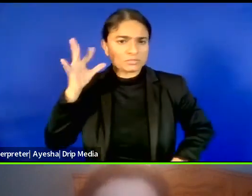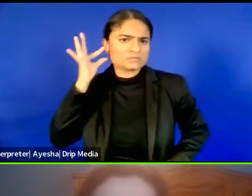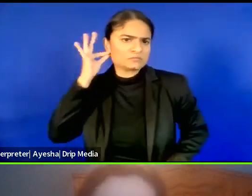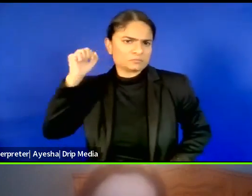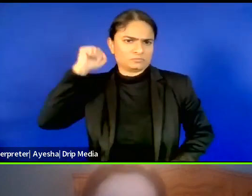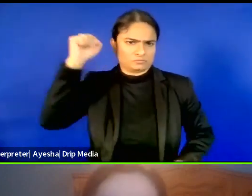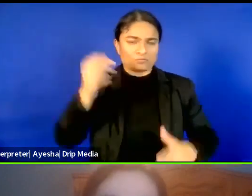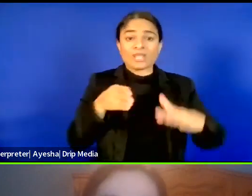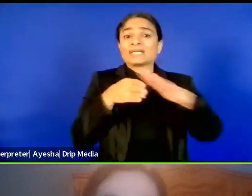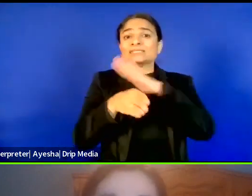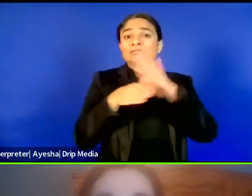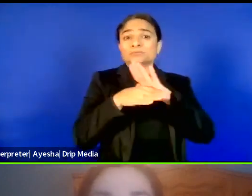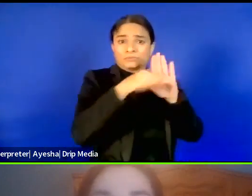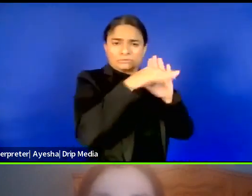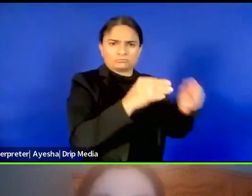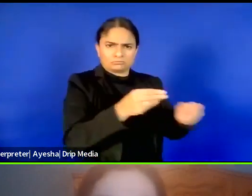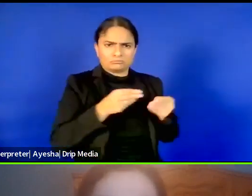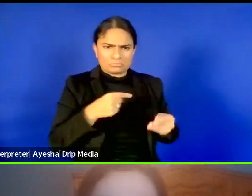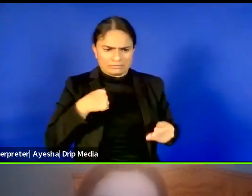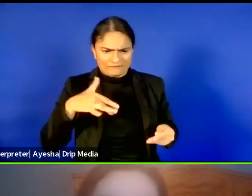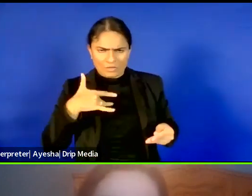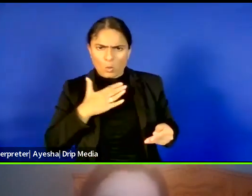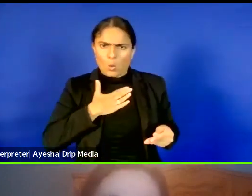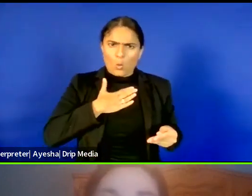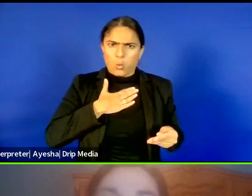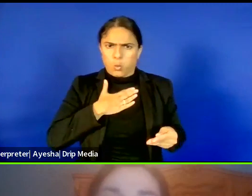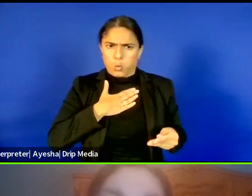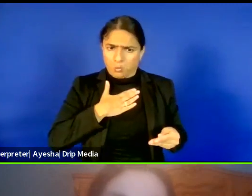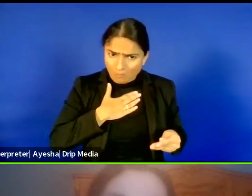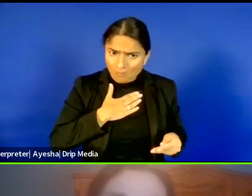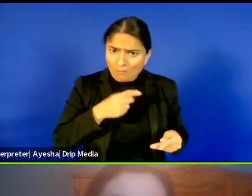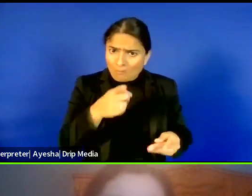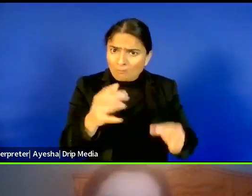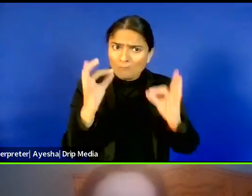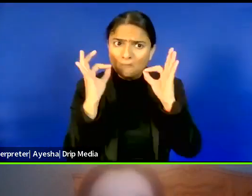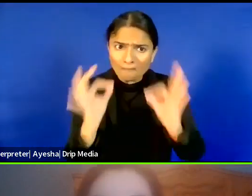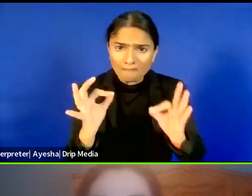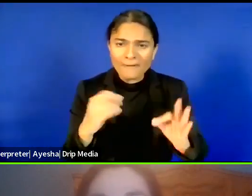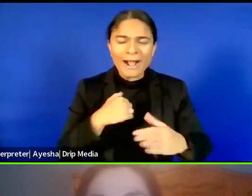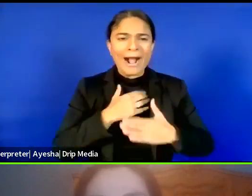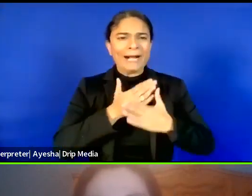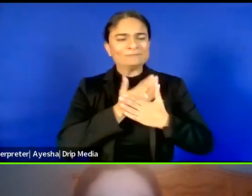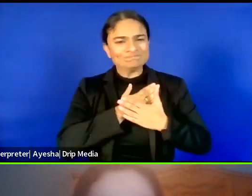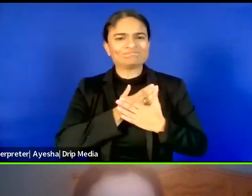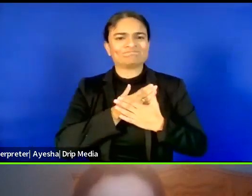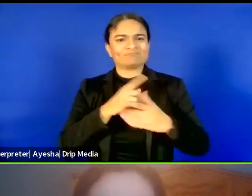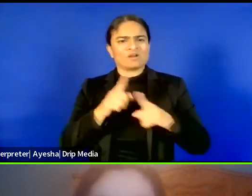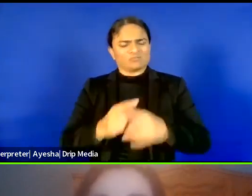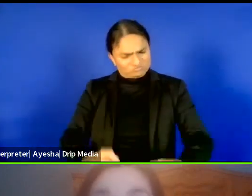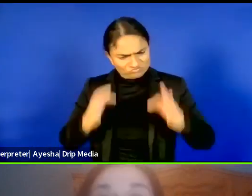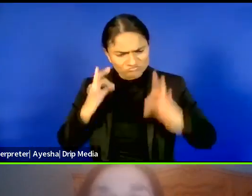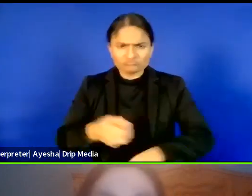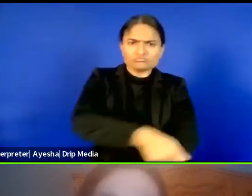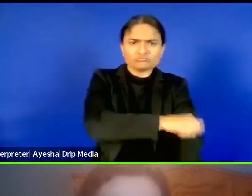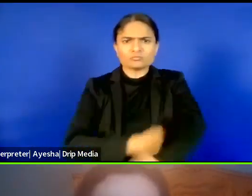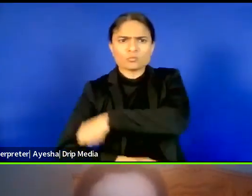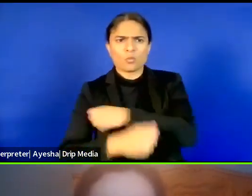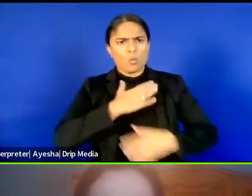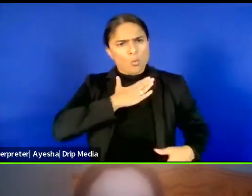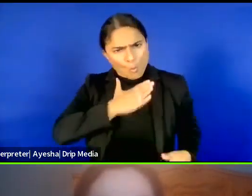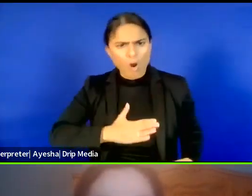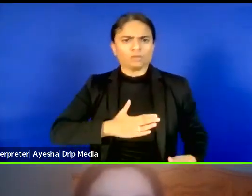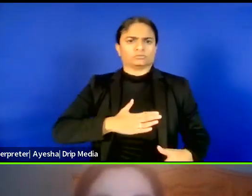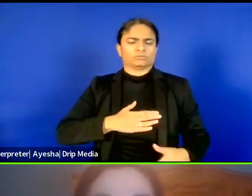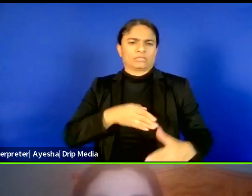that you were serious about the commitment to accessibility, and that it wasn't just words, that you weren't just